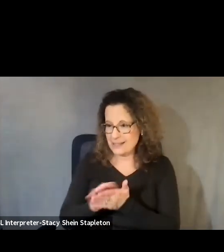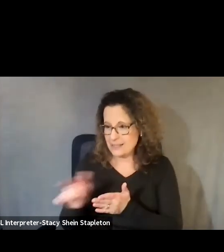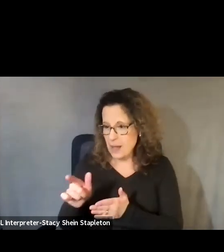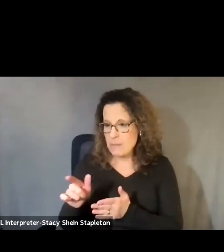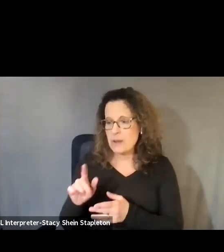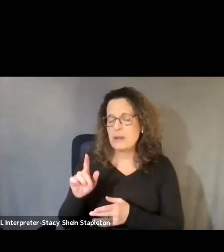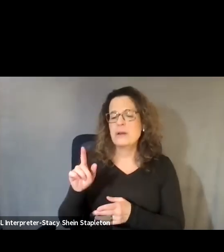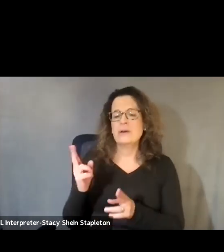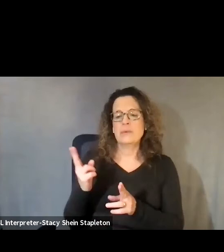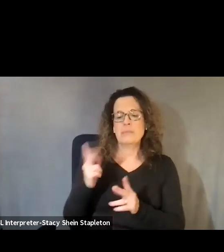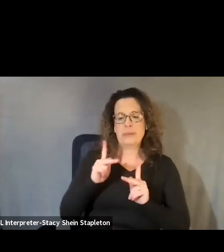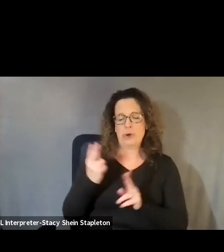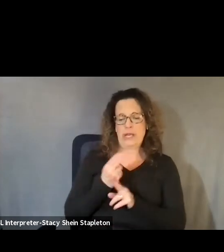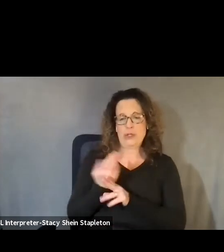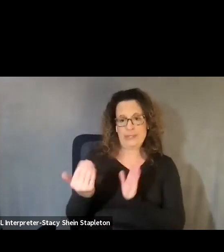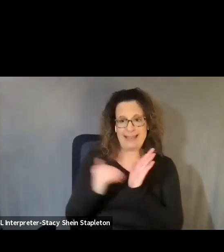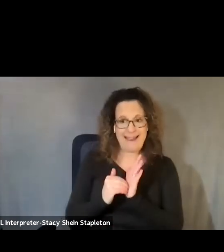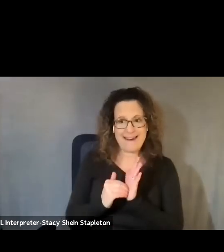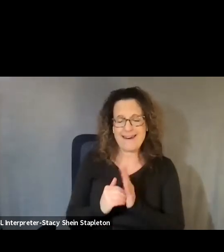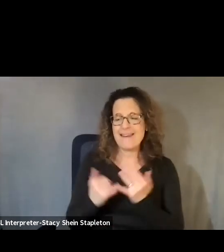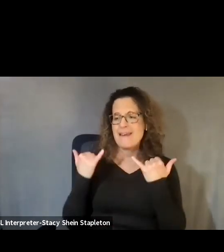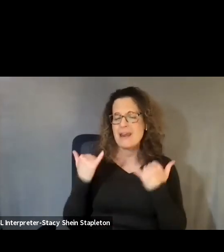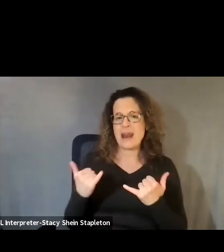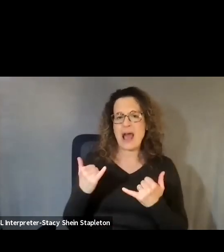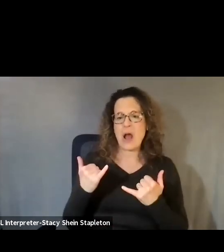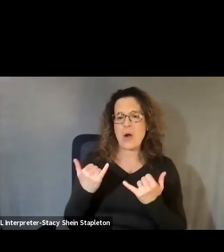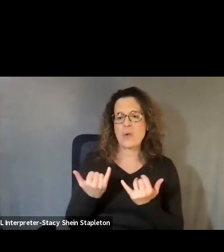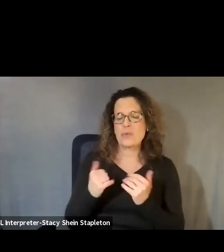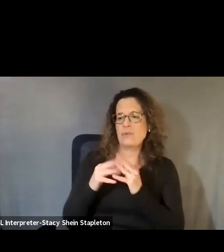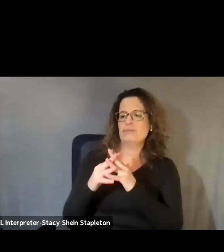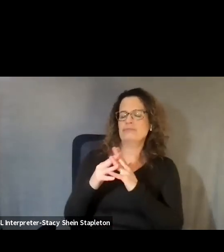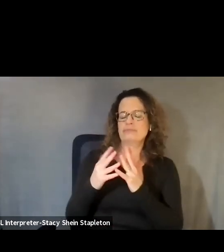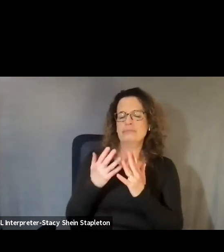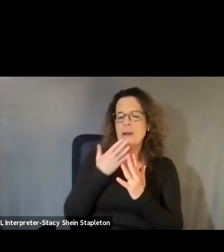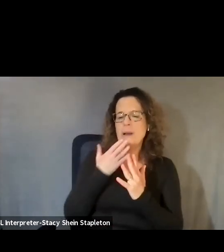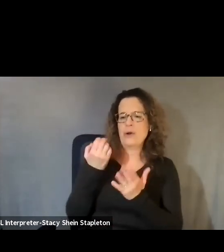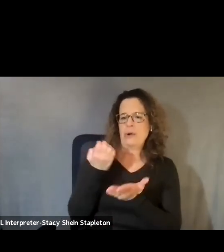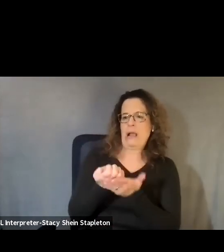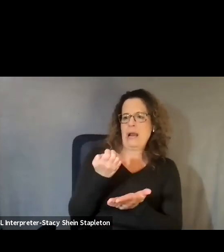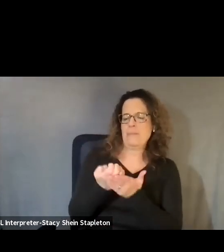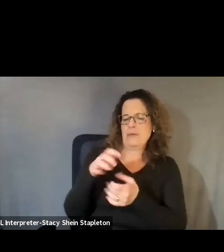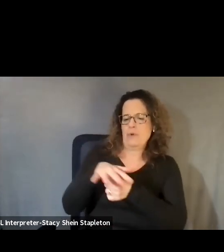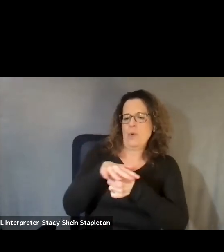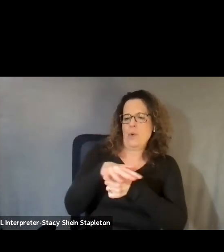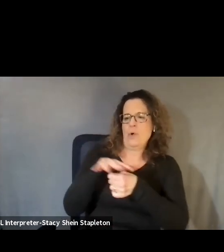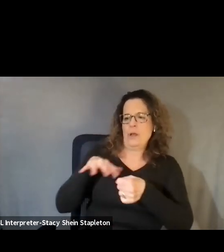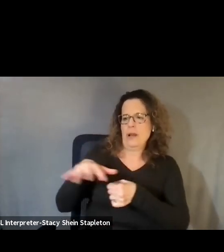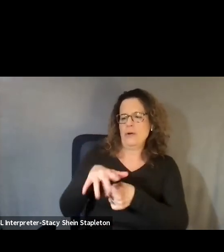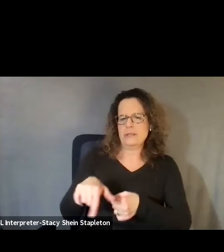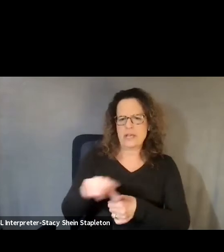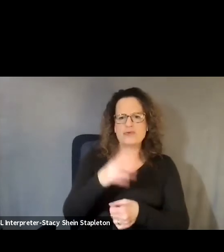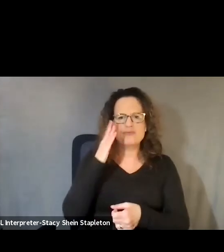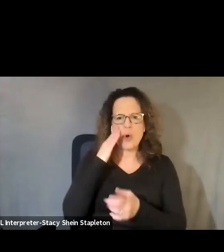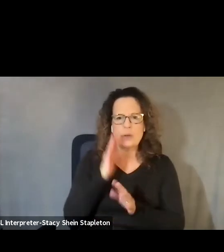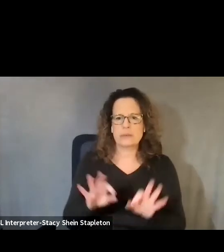grid, they create, they renew local economies, which, as we all know in this region, is absolutely